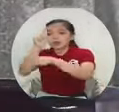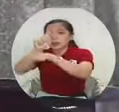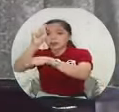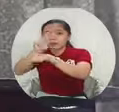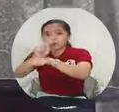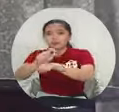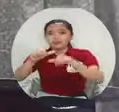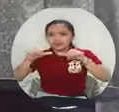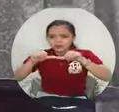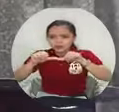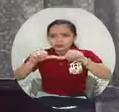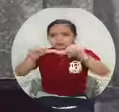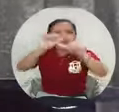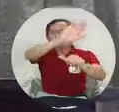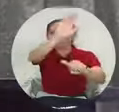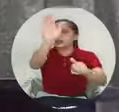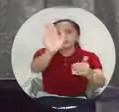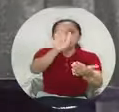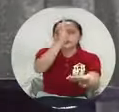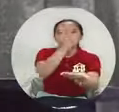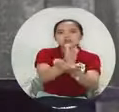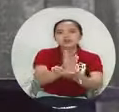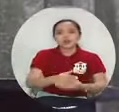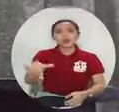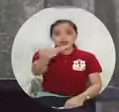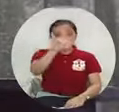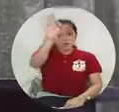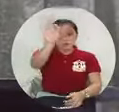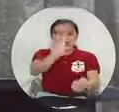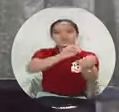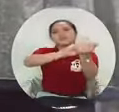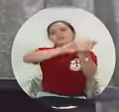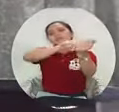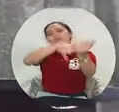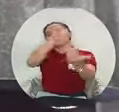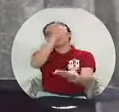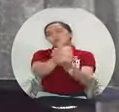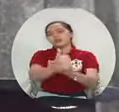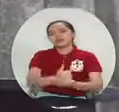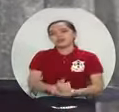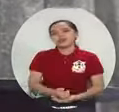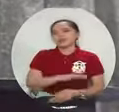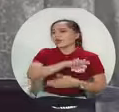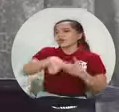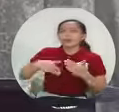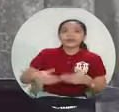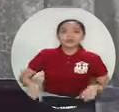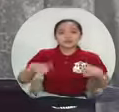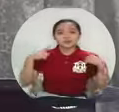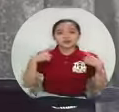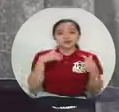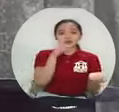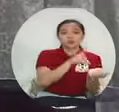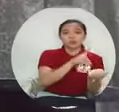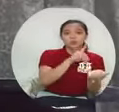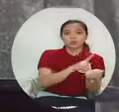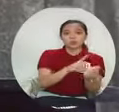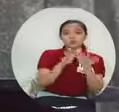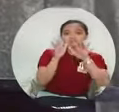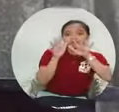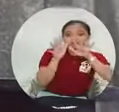and producing. Like our pastor, Pastor Gisalva. All his life, when he turned